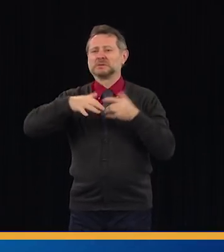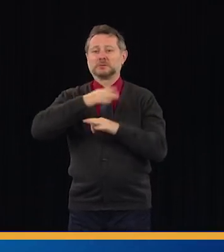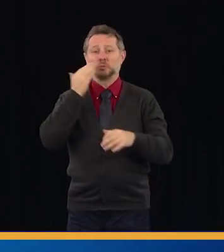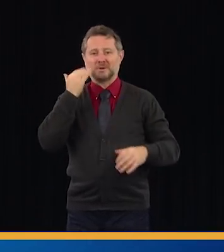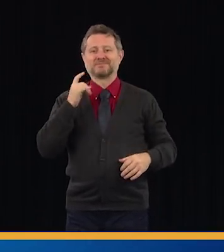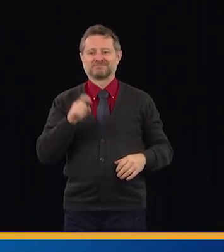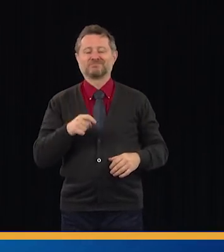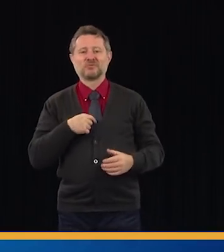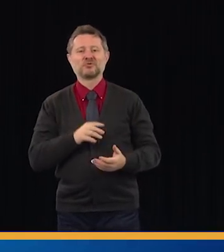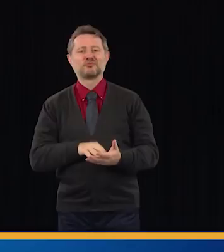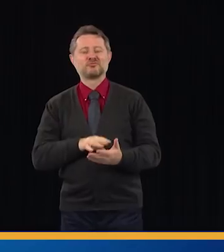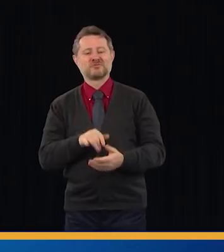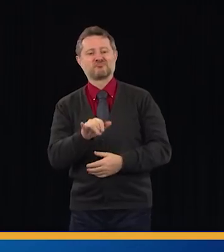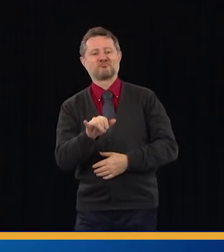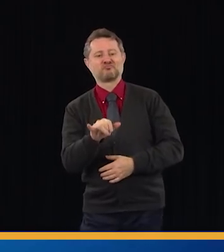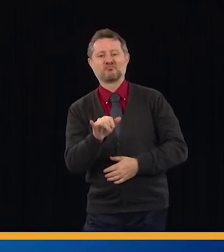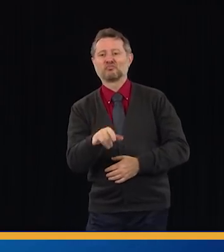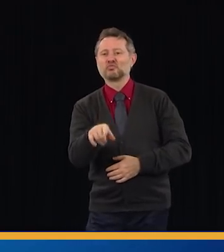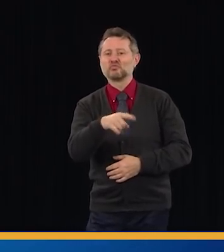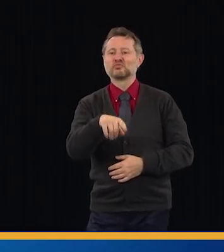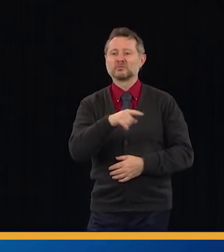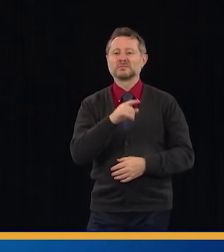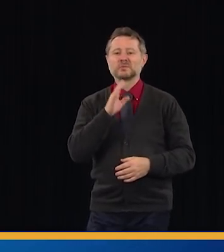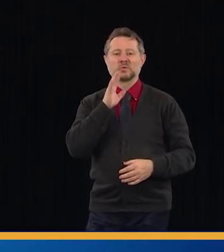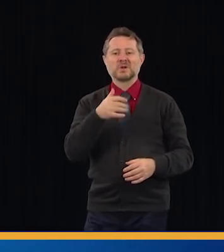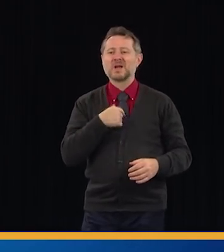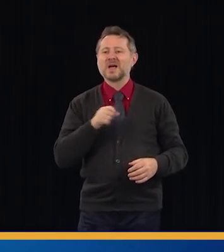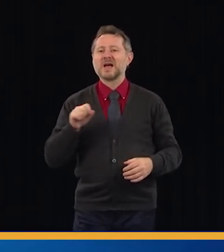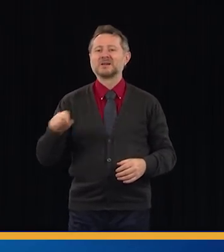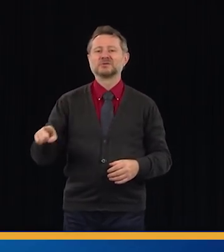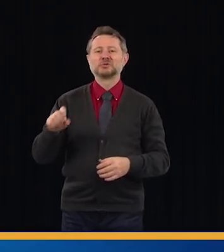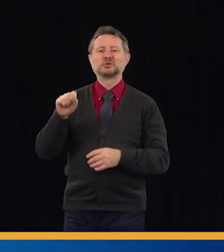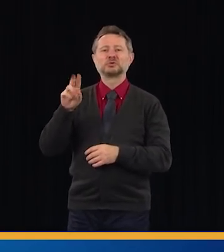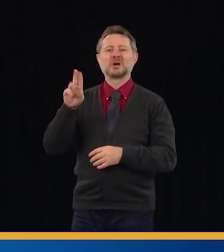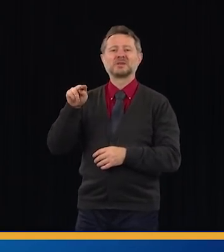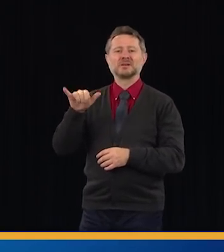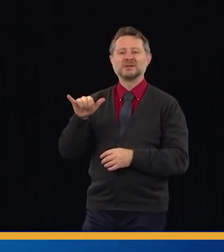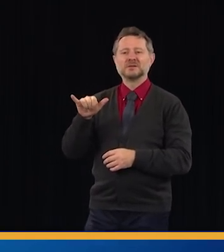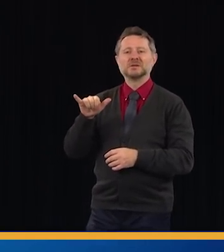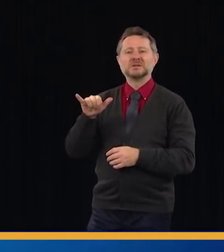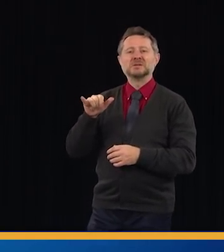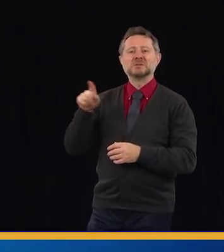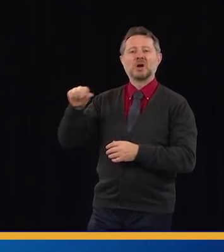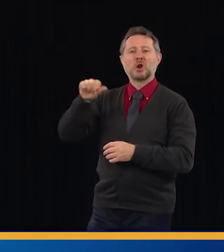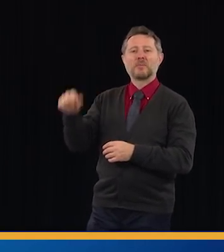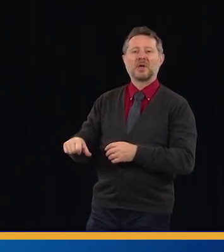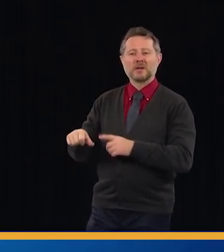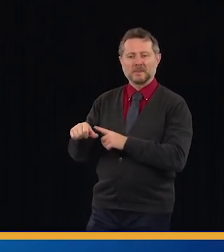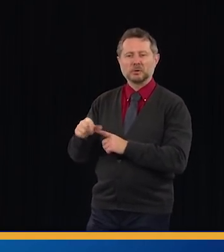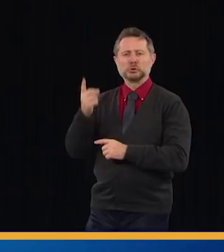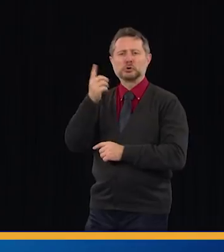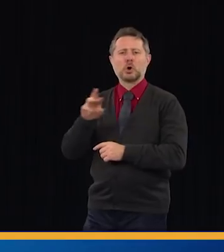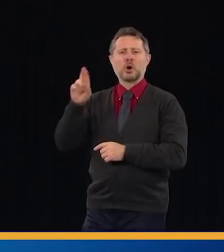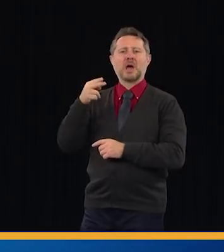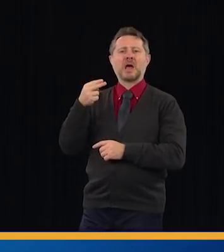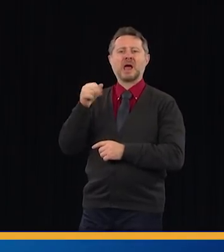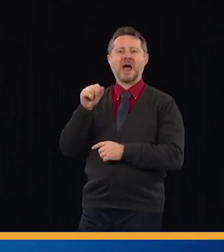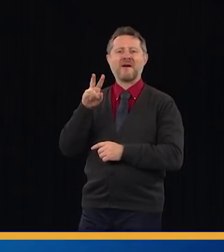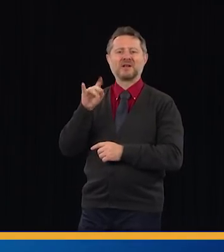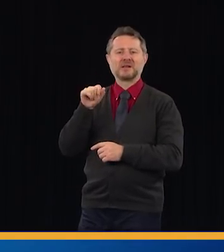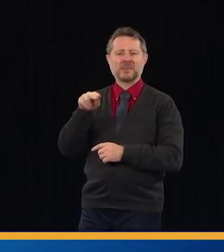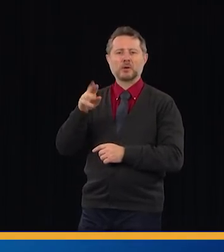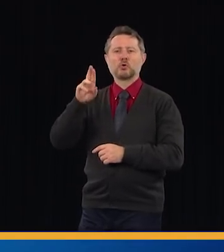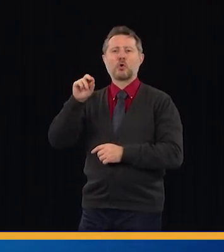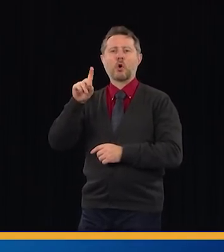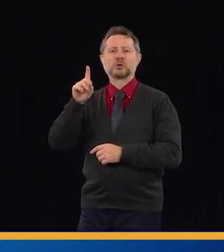now. I'm going to ask our SUNY Albany chief, Dr. Javidan Rodriguez, to head an effort to